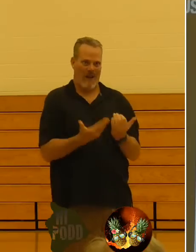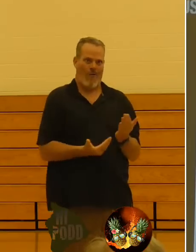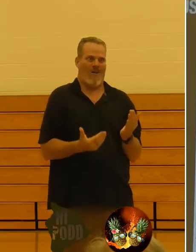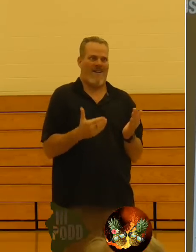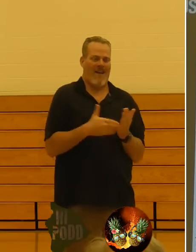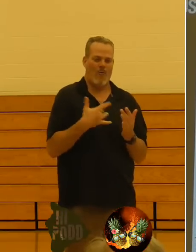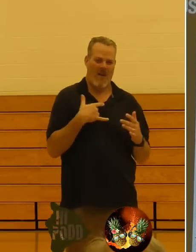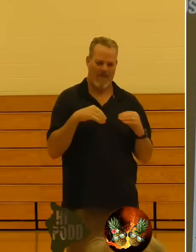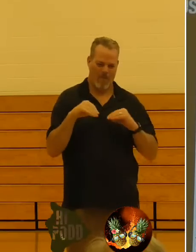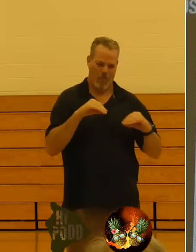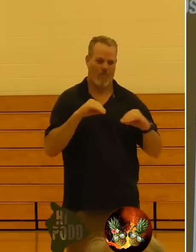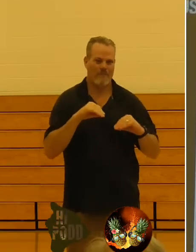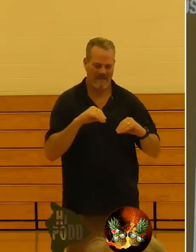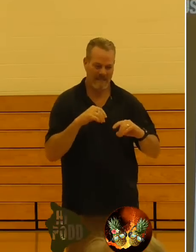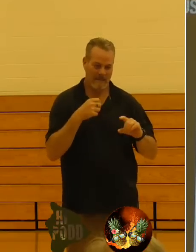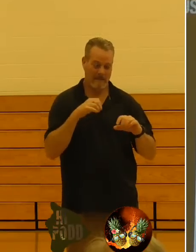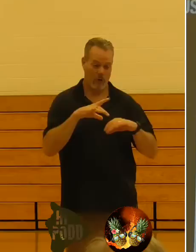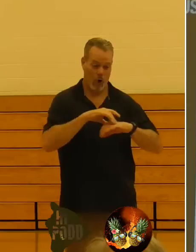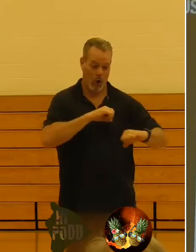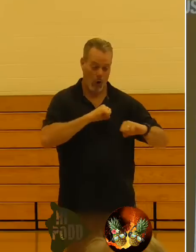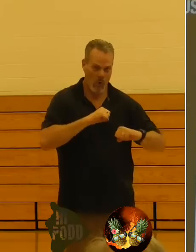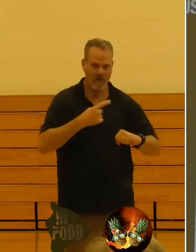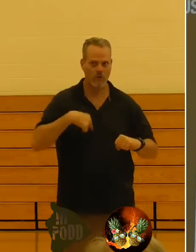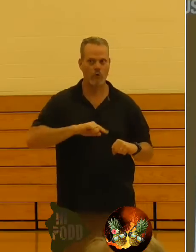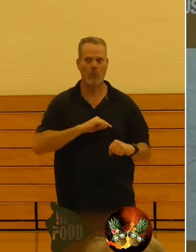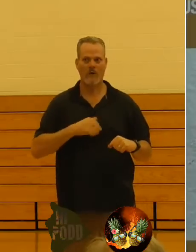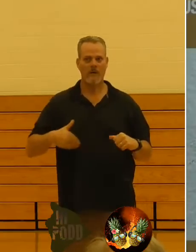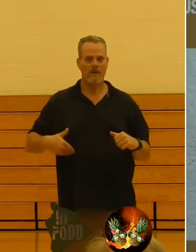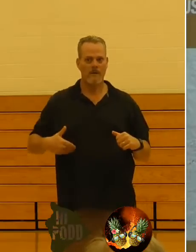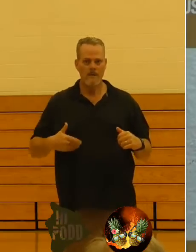seismicity, and we're being vigilant.